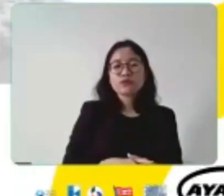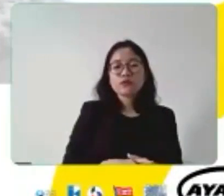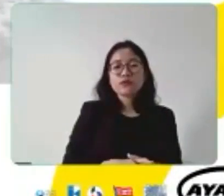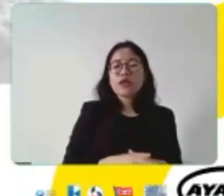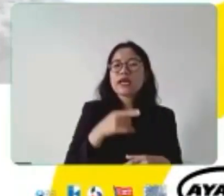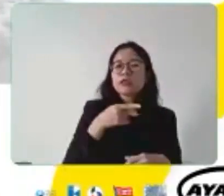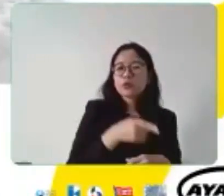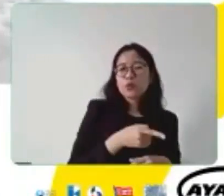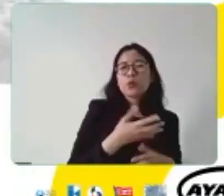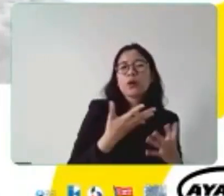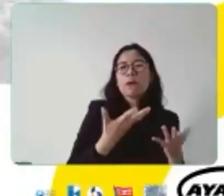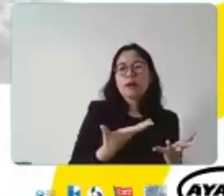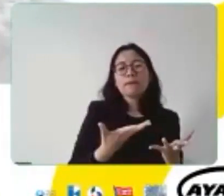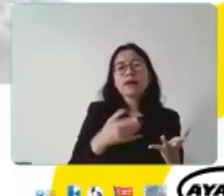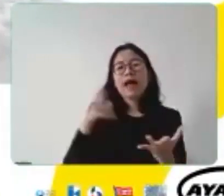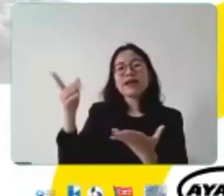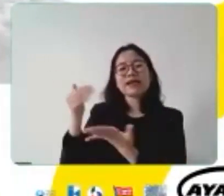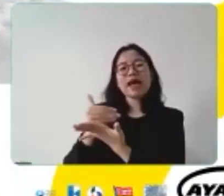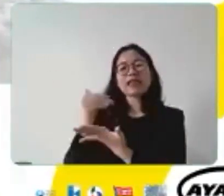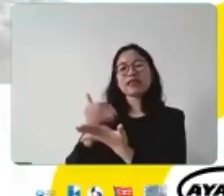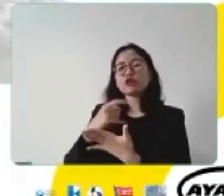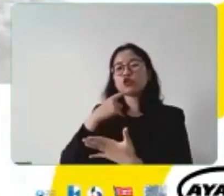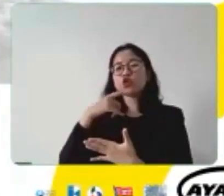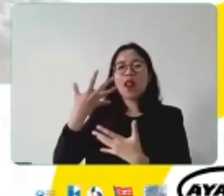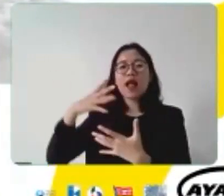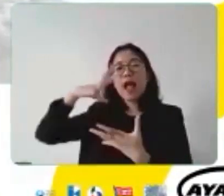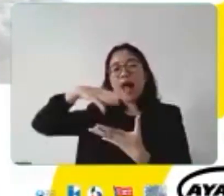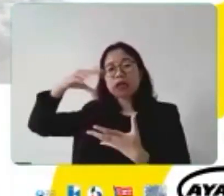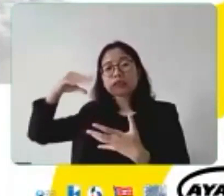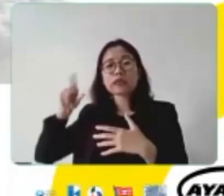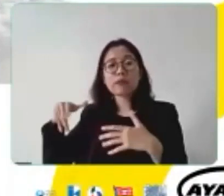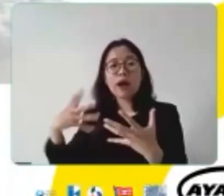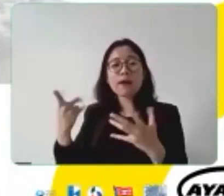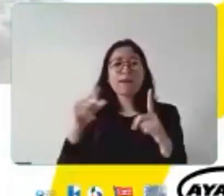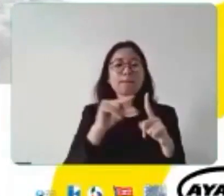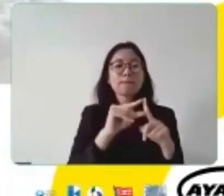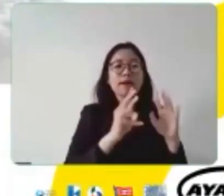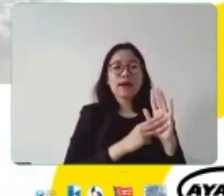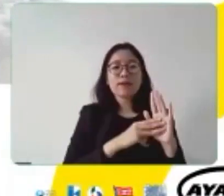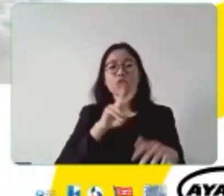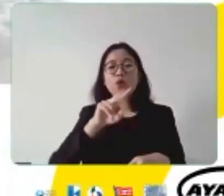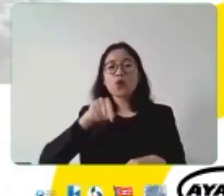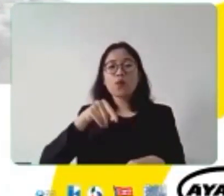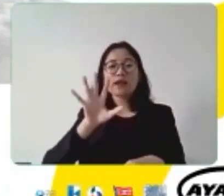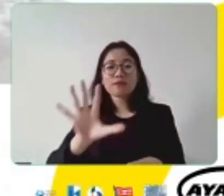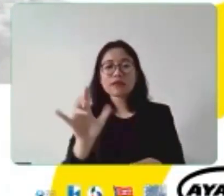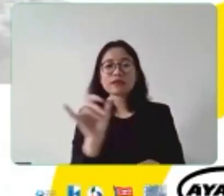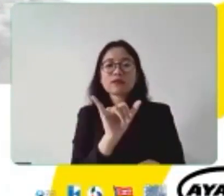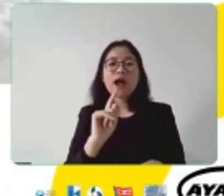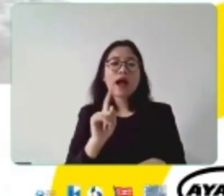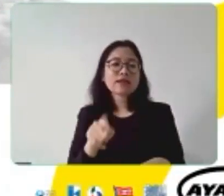asthma hospitalizations and ED visits. The top table looks